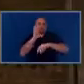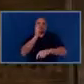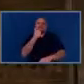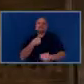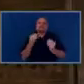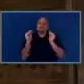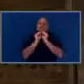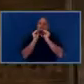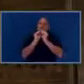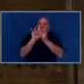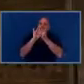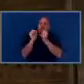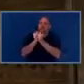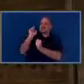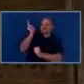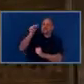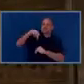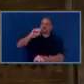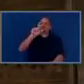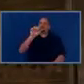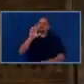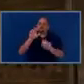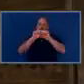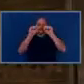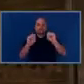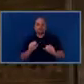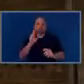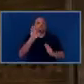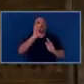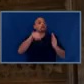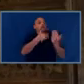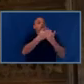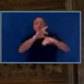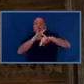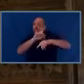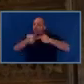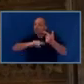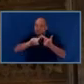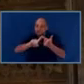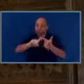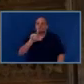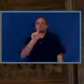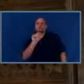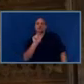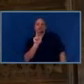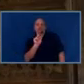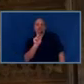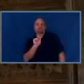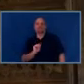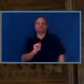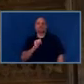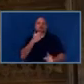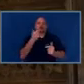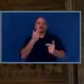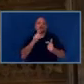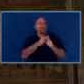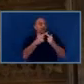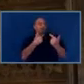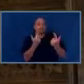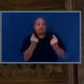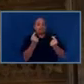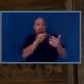in 2023, the sample will have made its way back to Earth so we can study it. So the question is, what happens